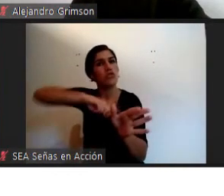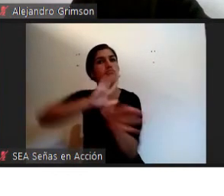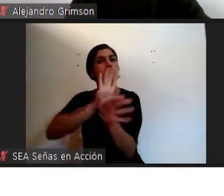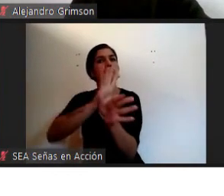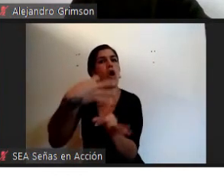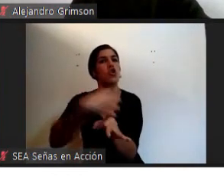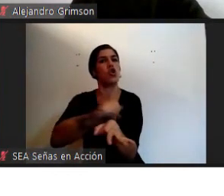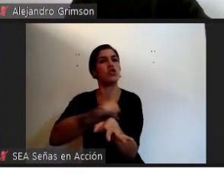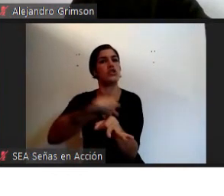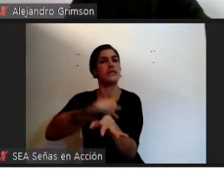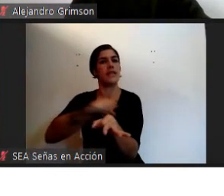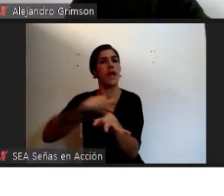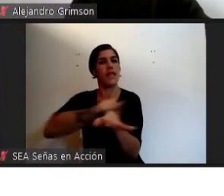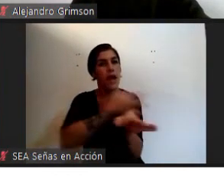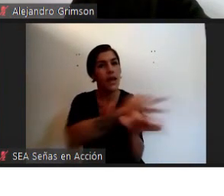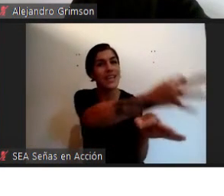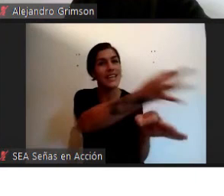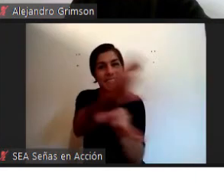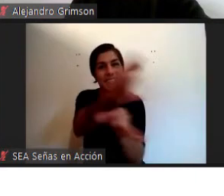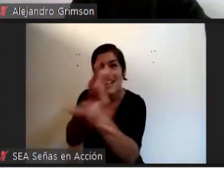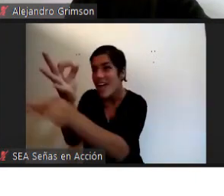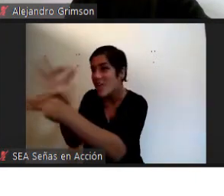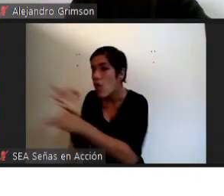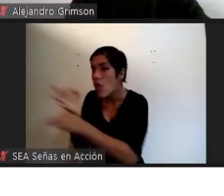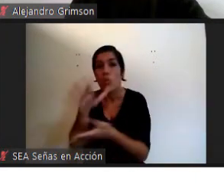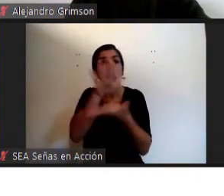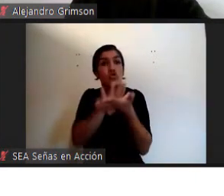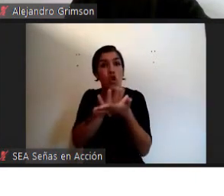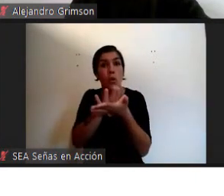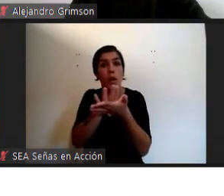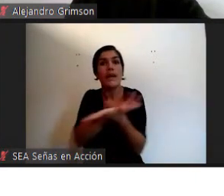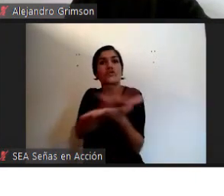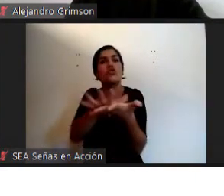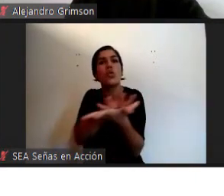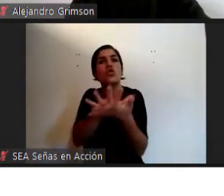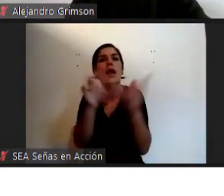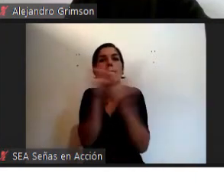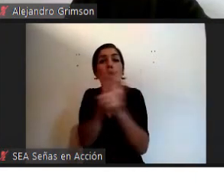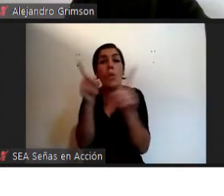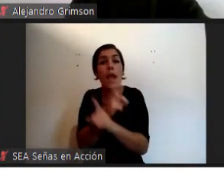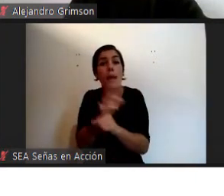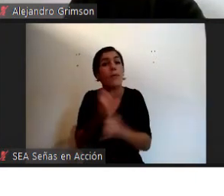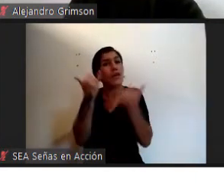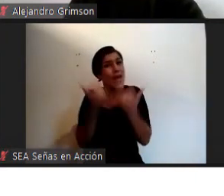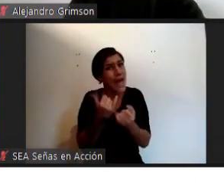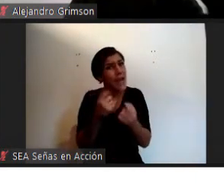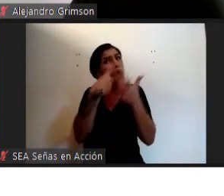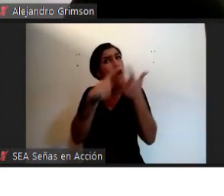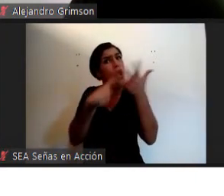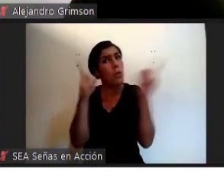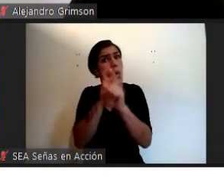change. So that could be some sort of training where we will change our conscience